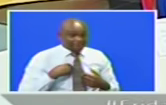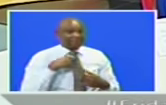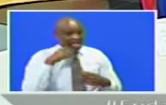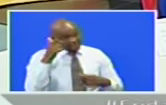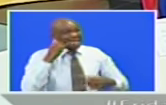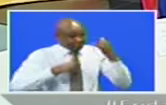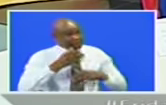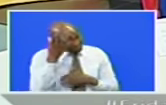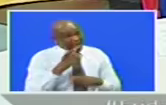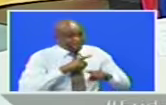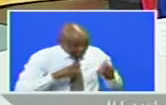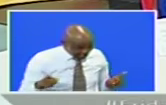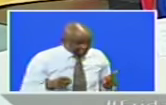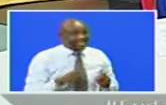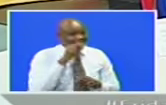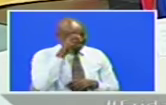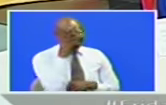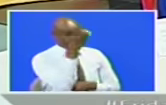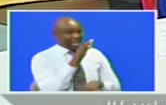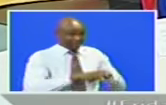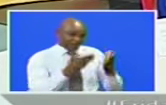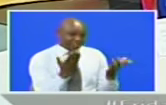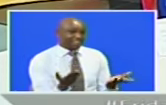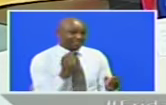time, but NTSA says that they're still on it.